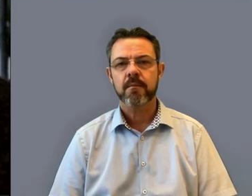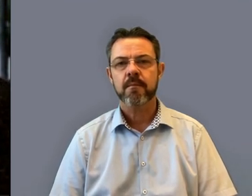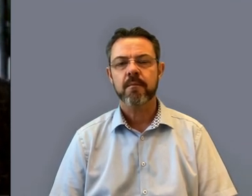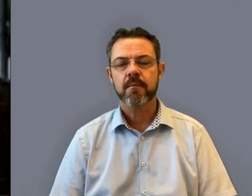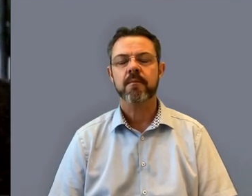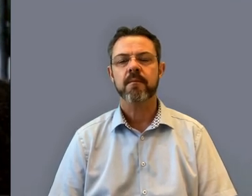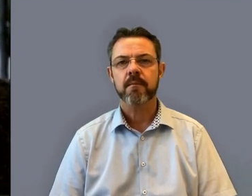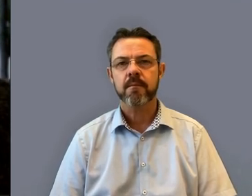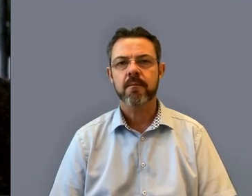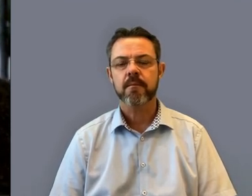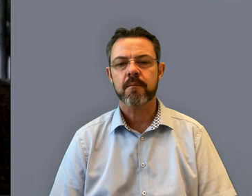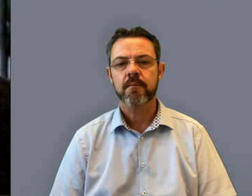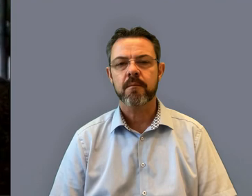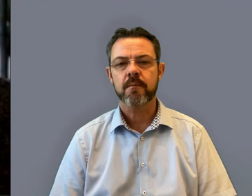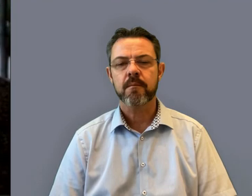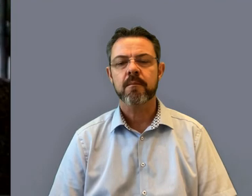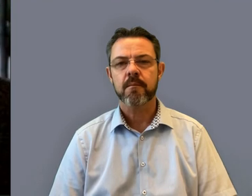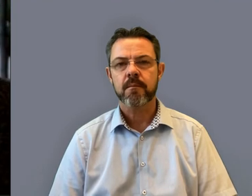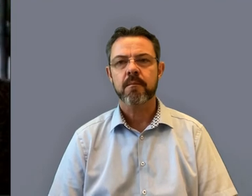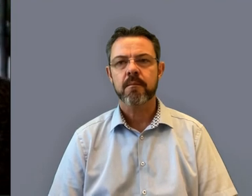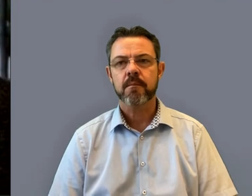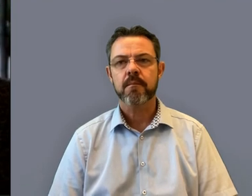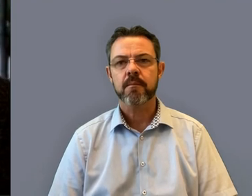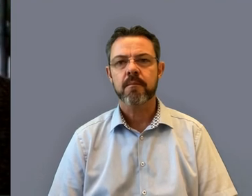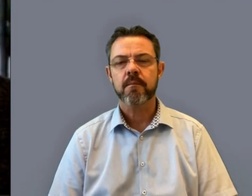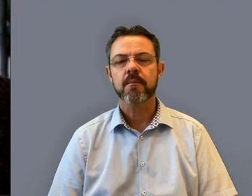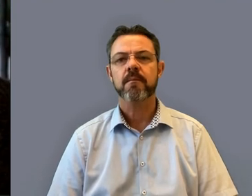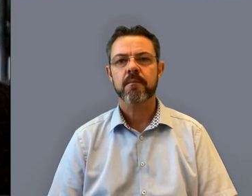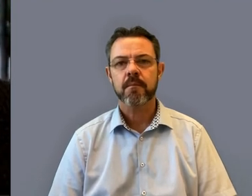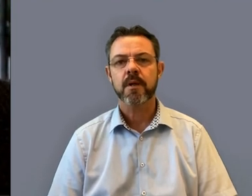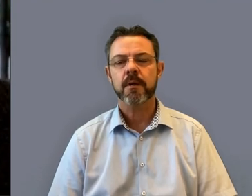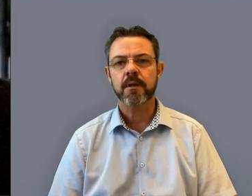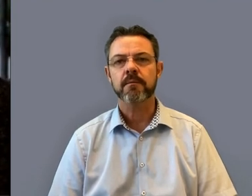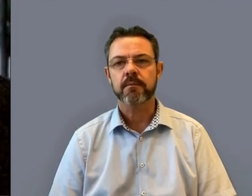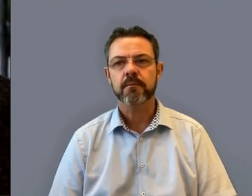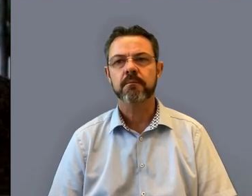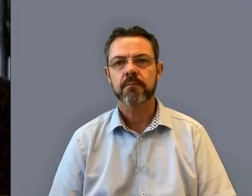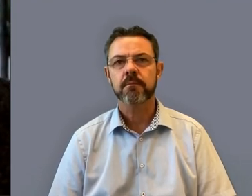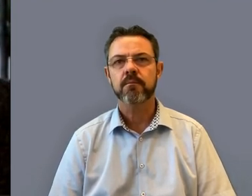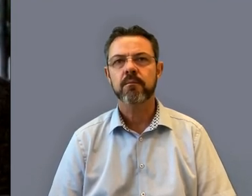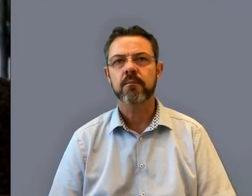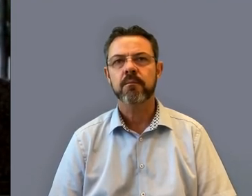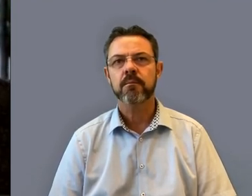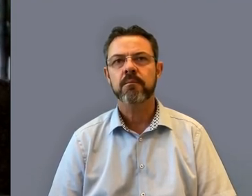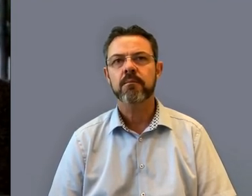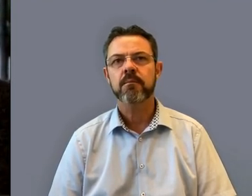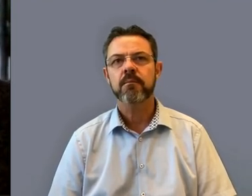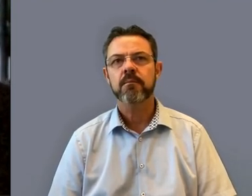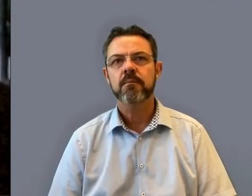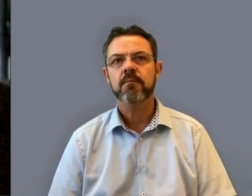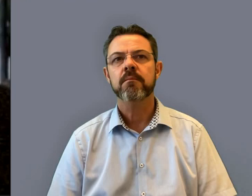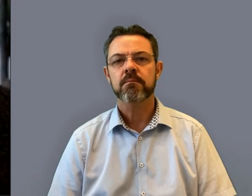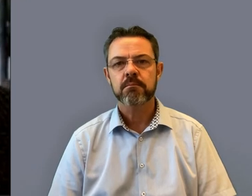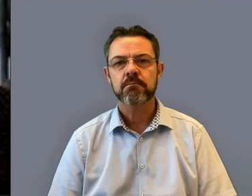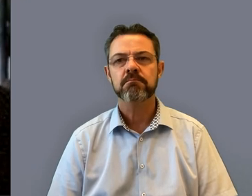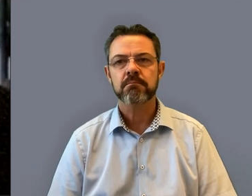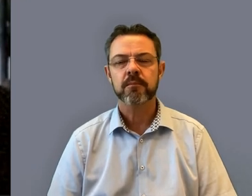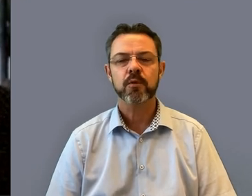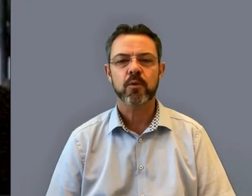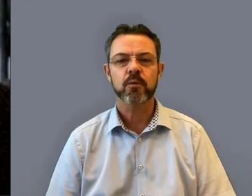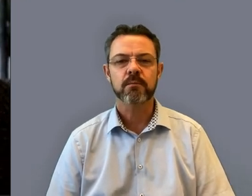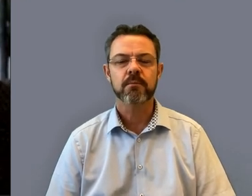the two setups is less than the individual cost. So those are like very strategic